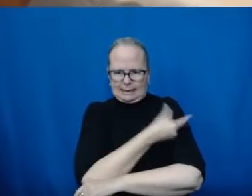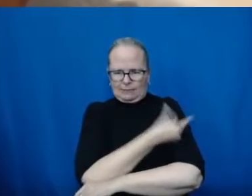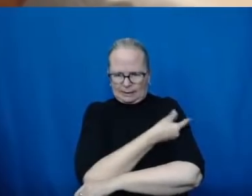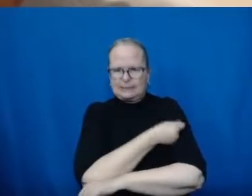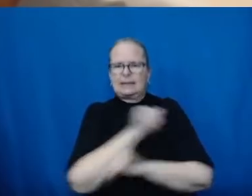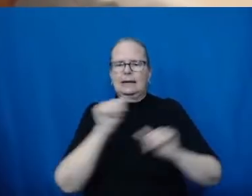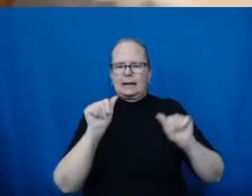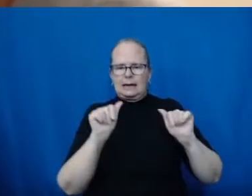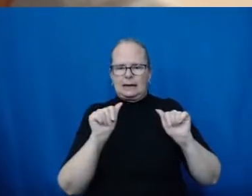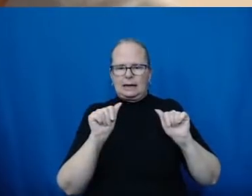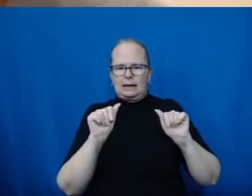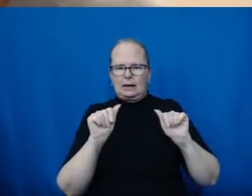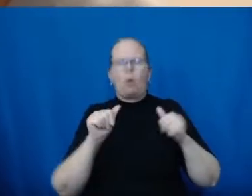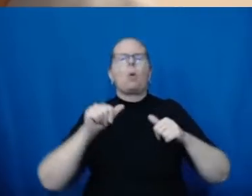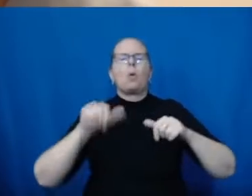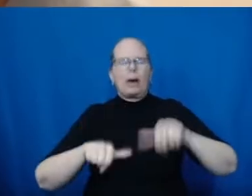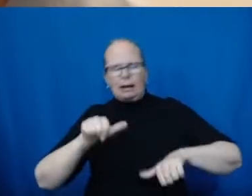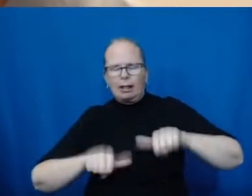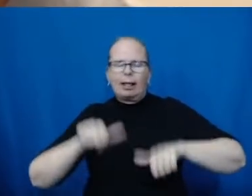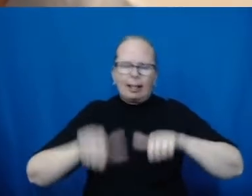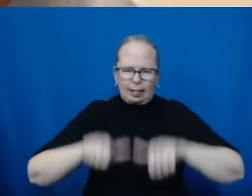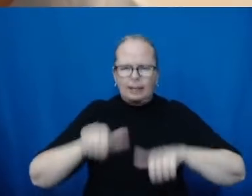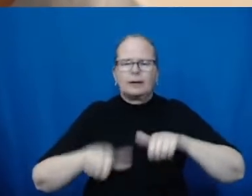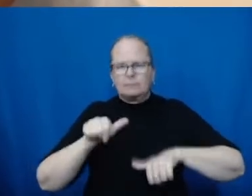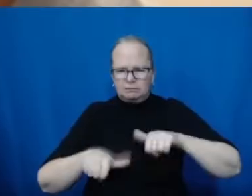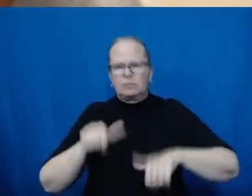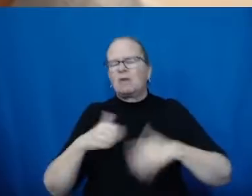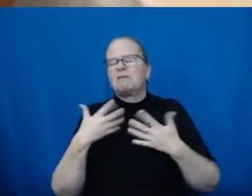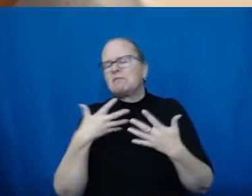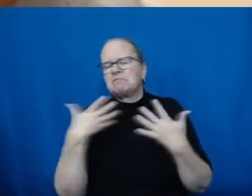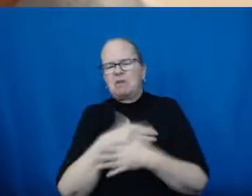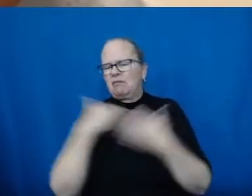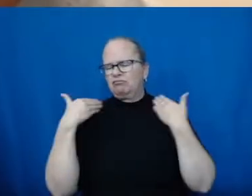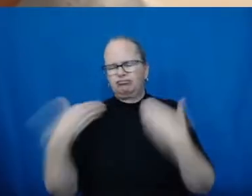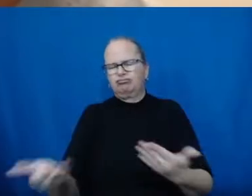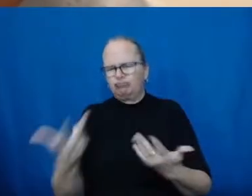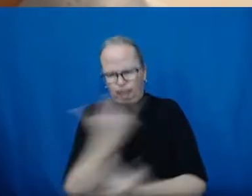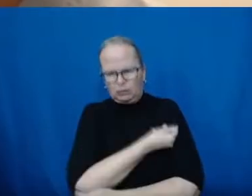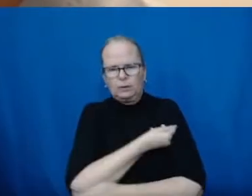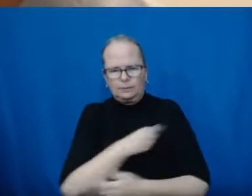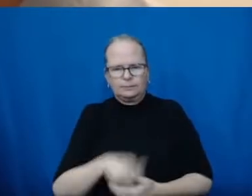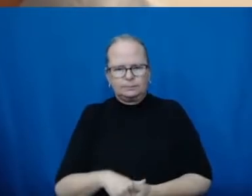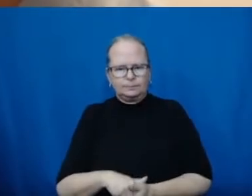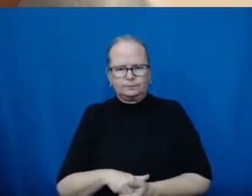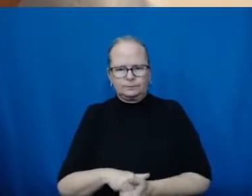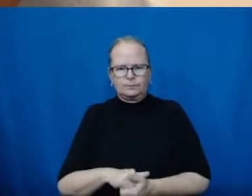I was pregnant with either of my 2 children. I was super cognizant about what I was putting into my body.